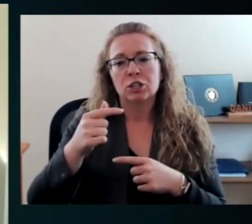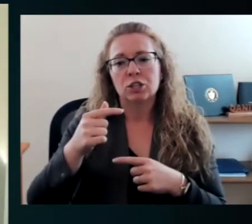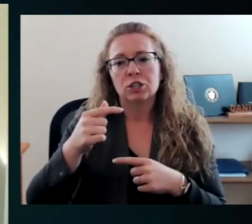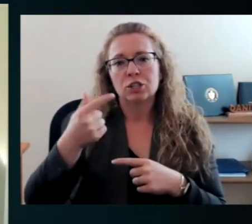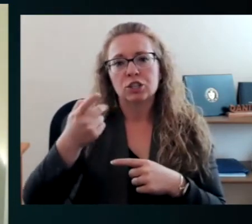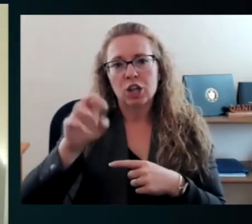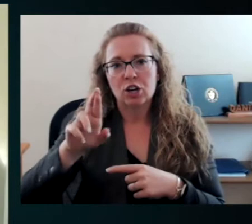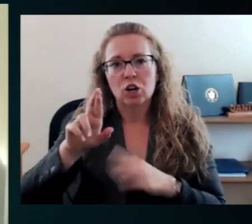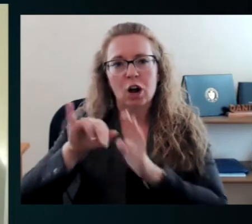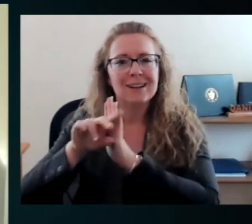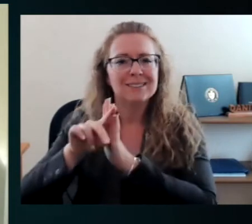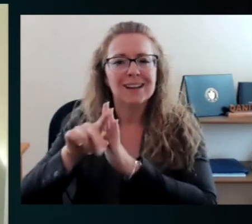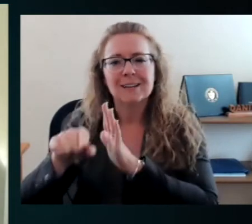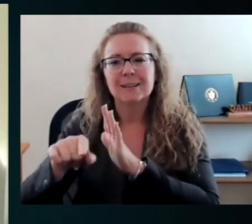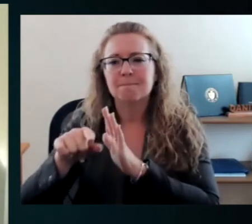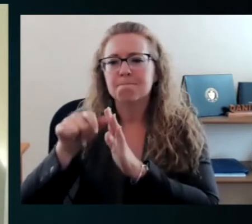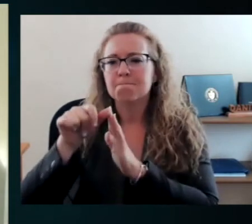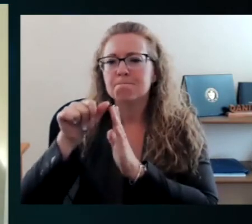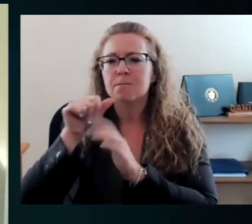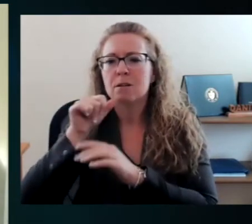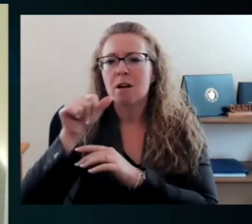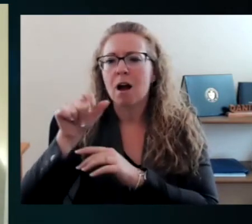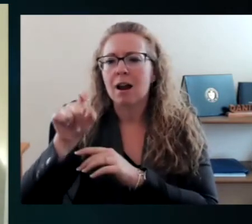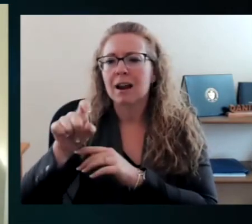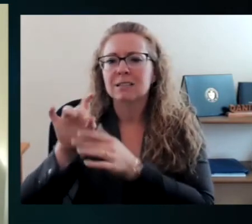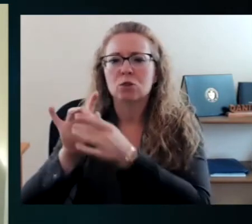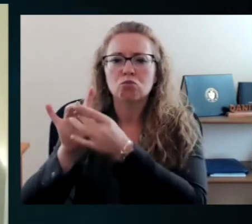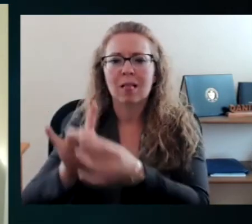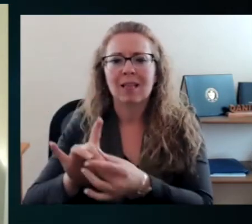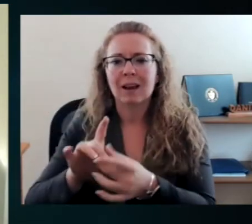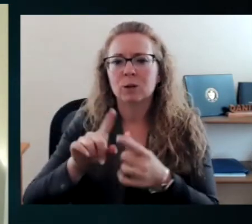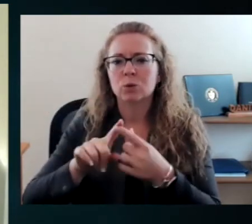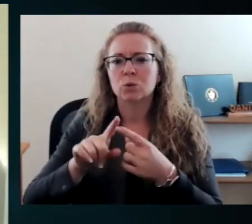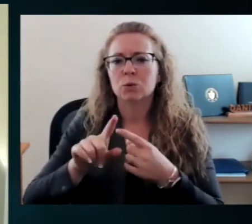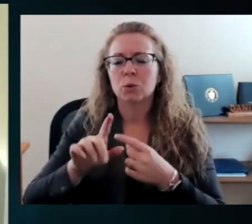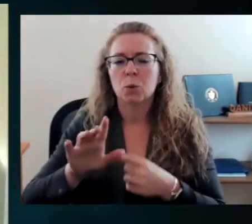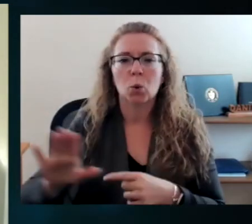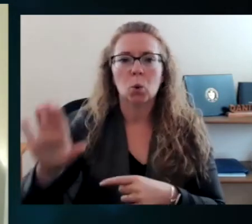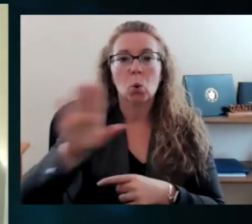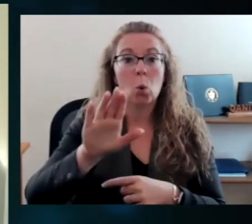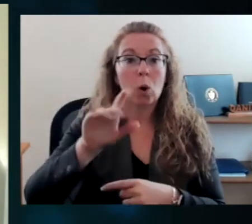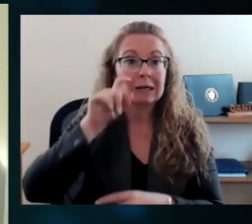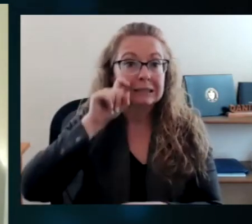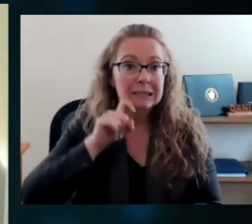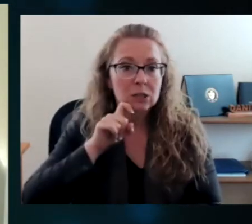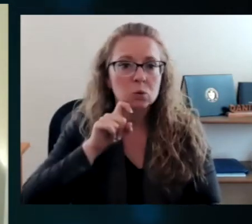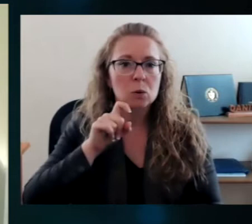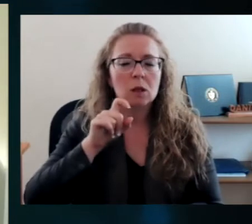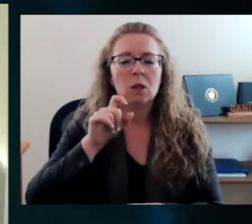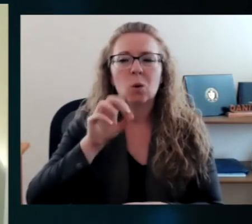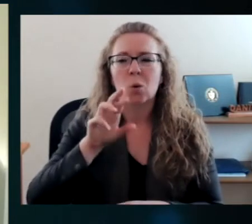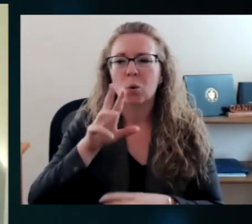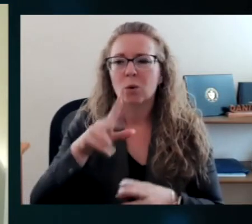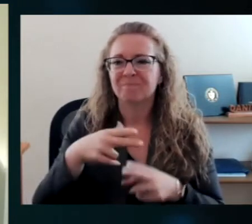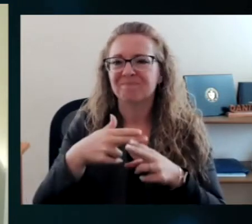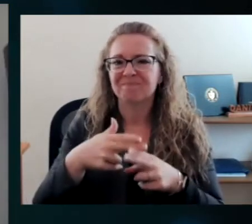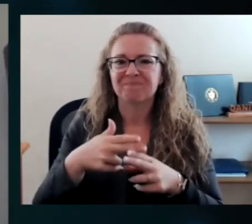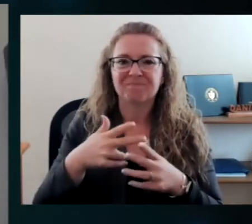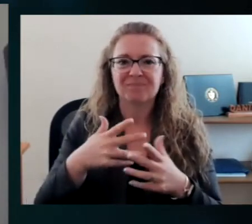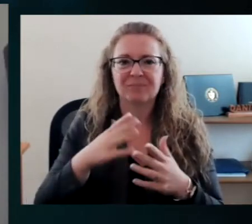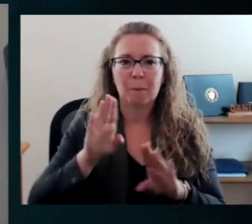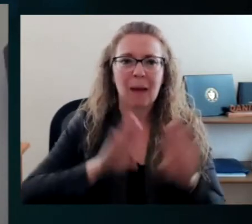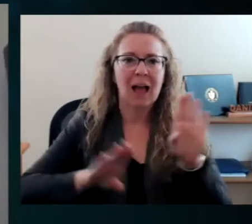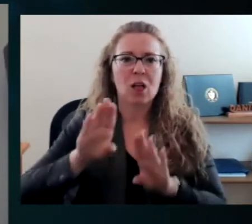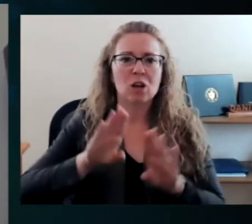related necessarily to your sexual or biological composition. What I'm seeing